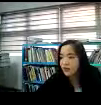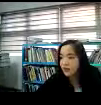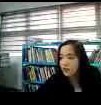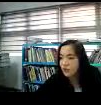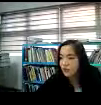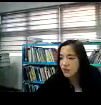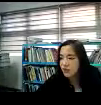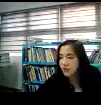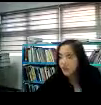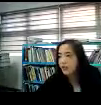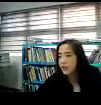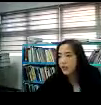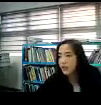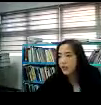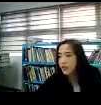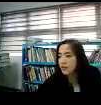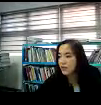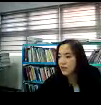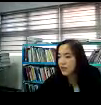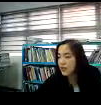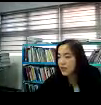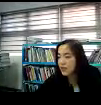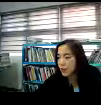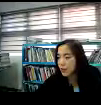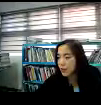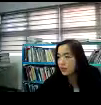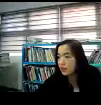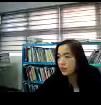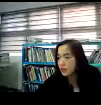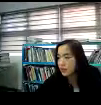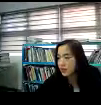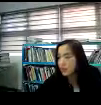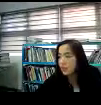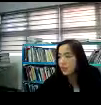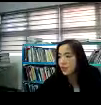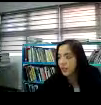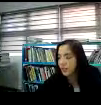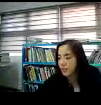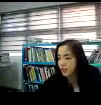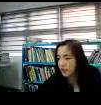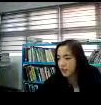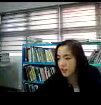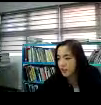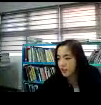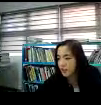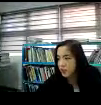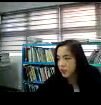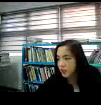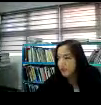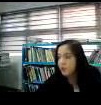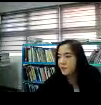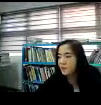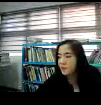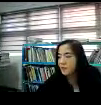Okay, chemistry. And then dito po, all material types na lang po natin. And then let's try